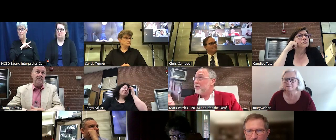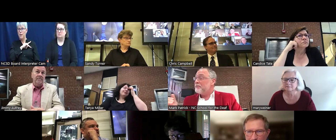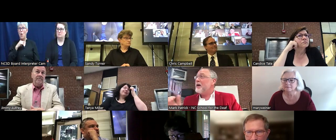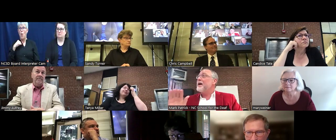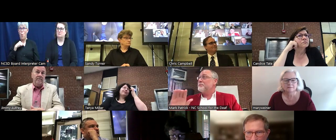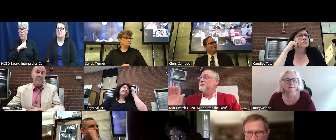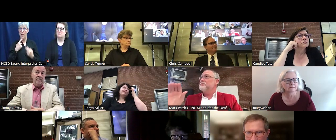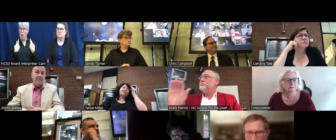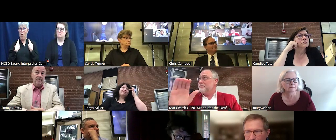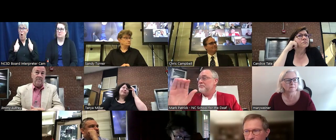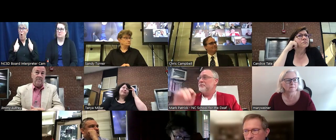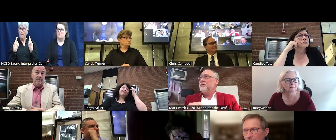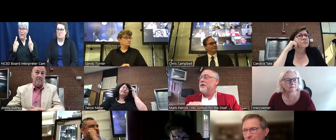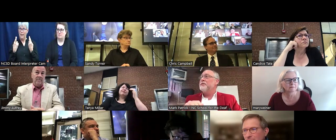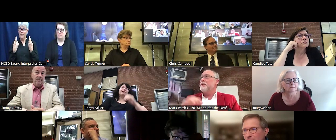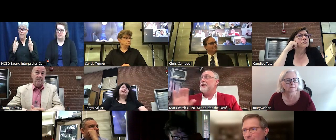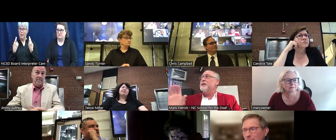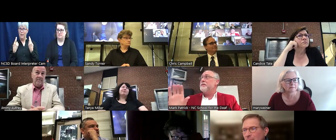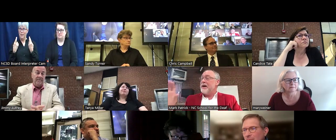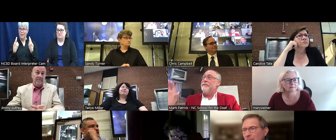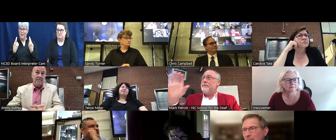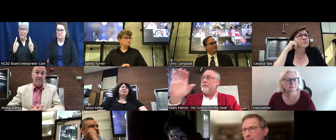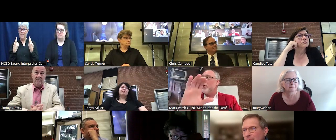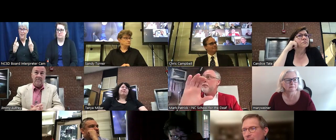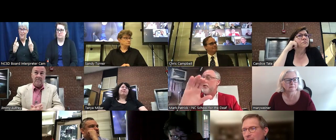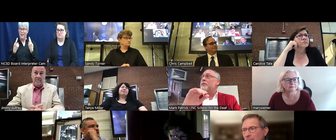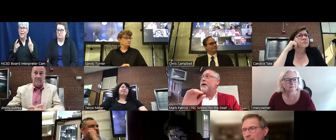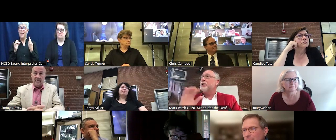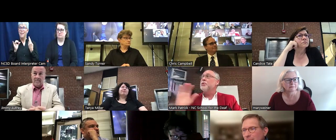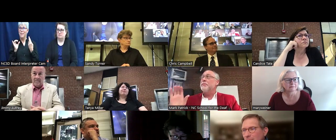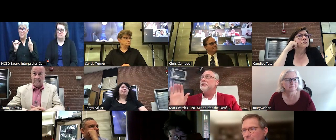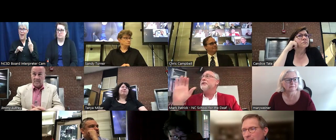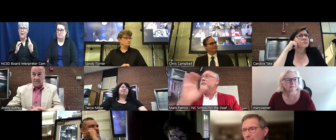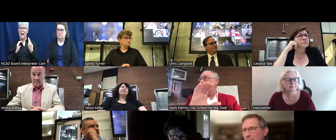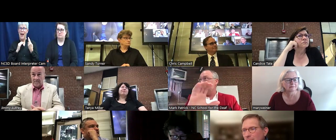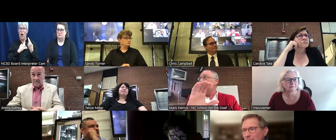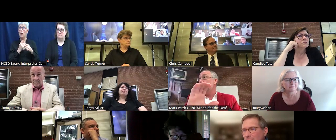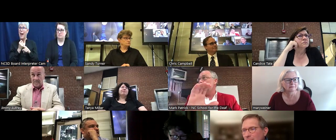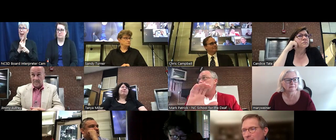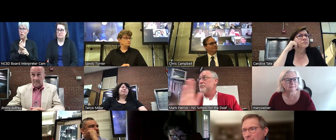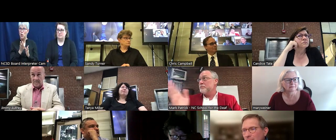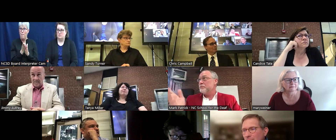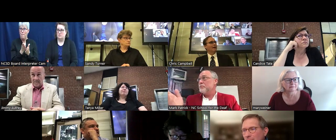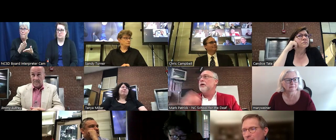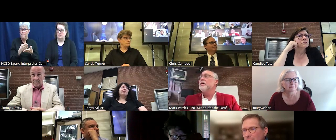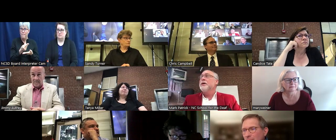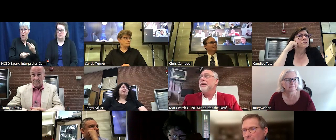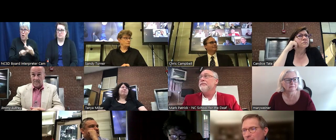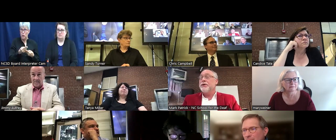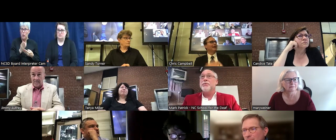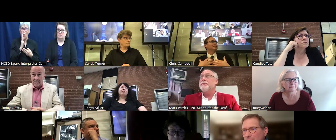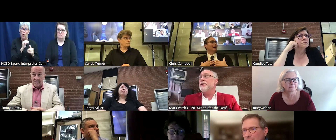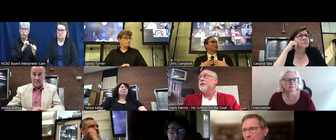hoping that in the biennium that our annual budget continues. Right. And there That's would be no